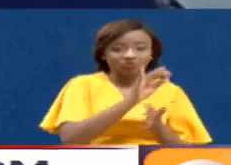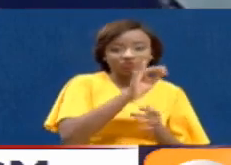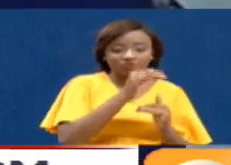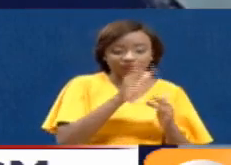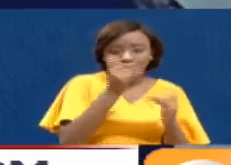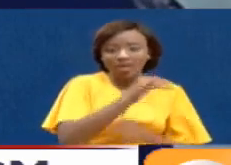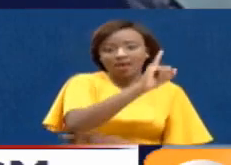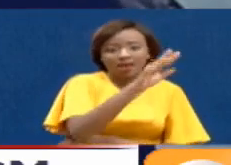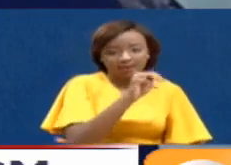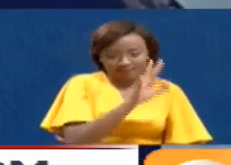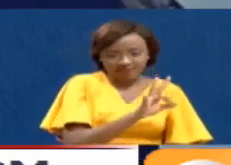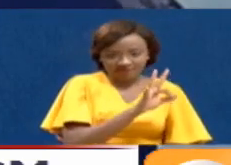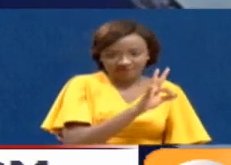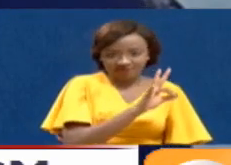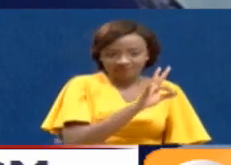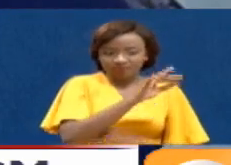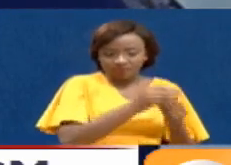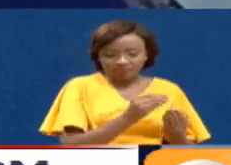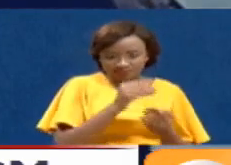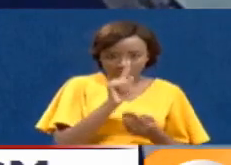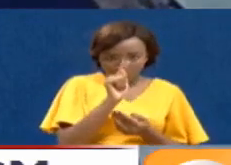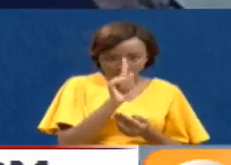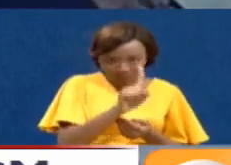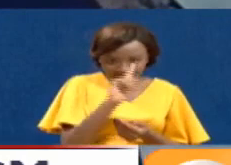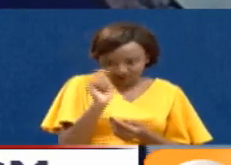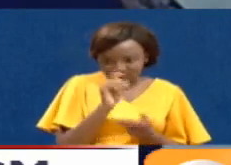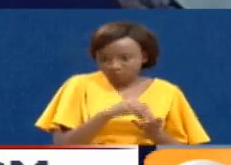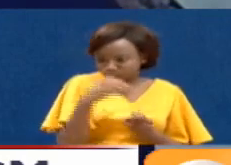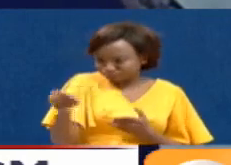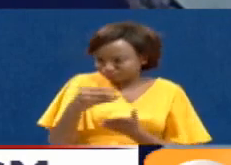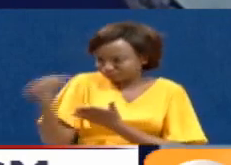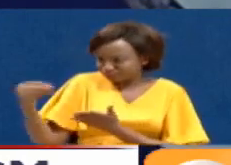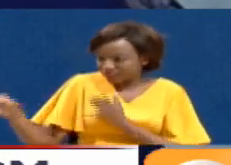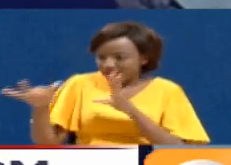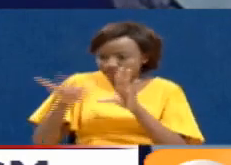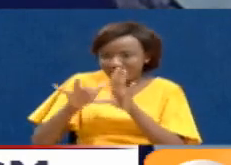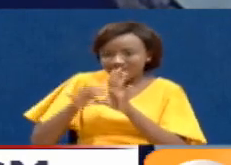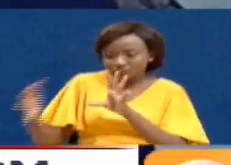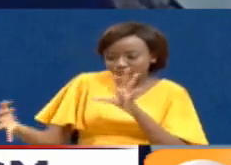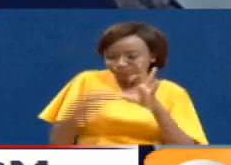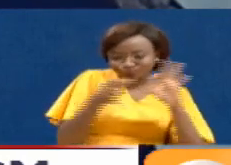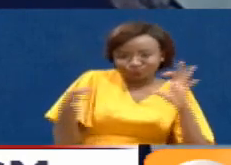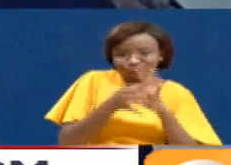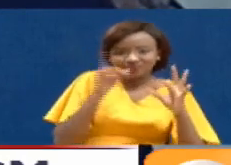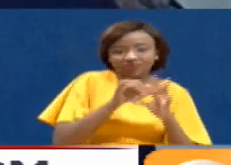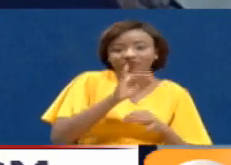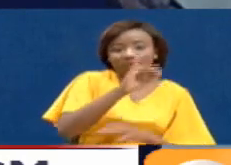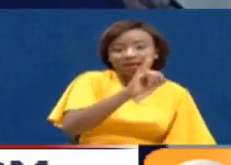through pledges and pressure to member states of IMF to provide. The second trillion can come